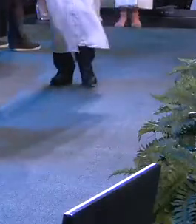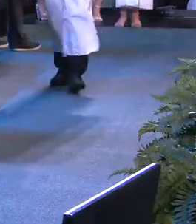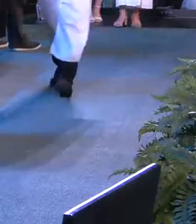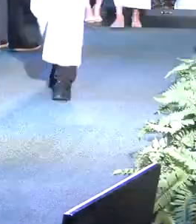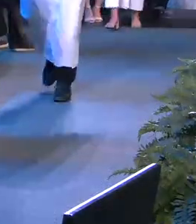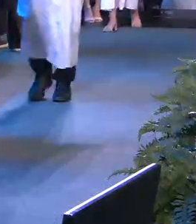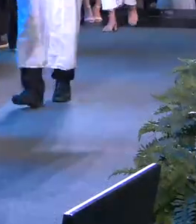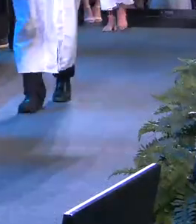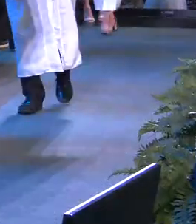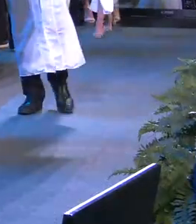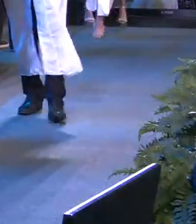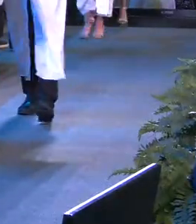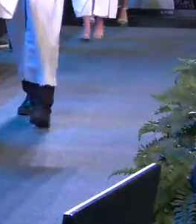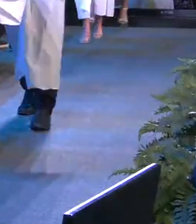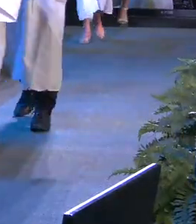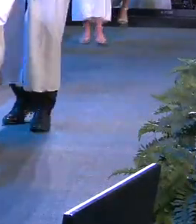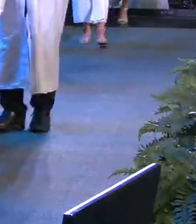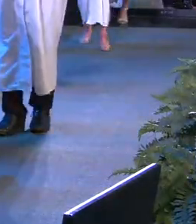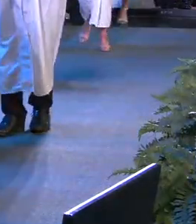Kayla Bowie.